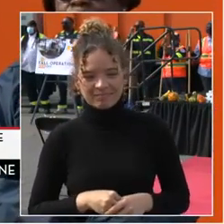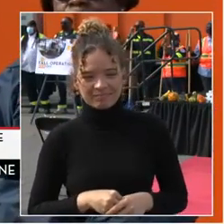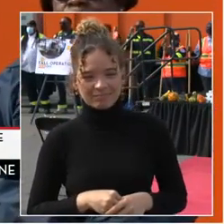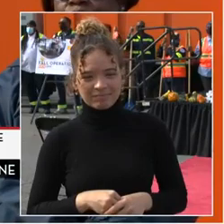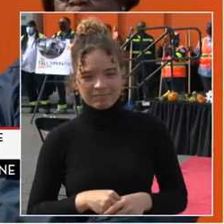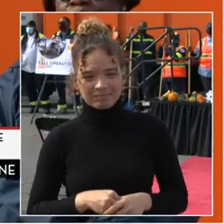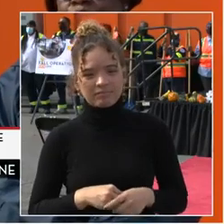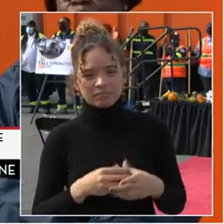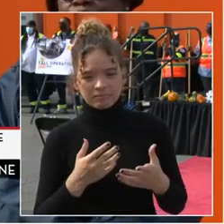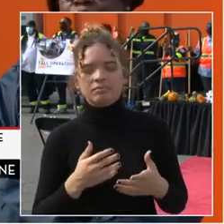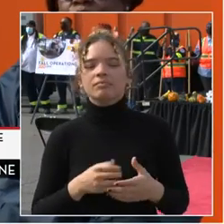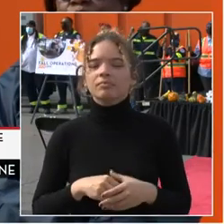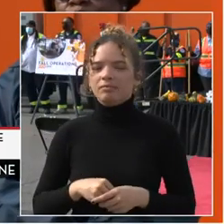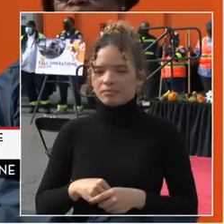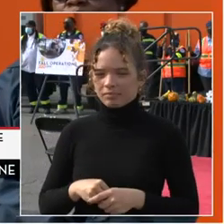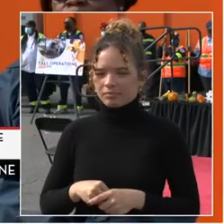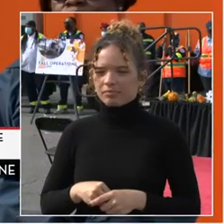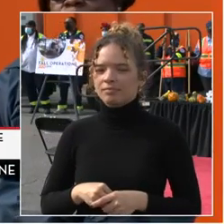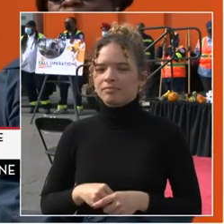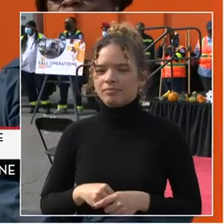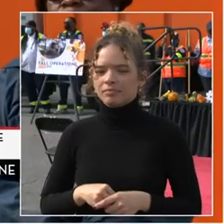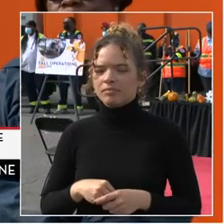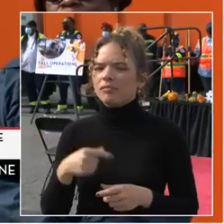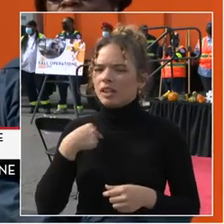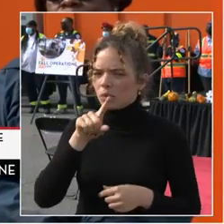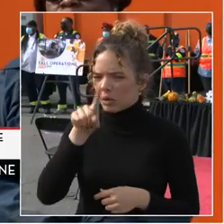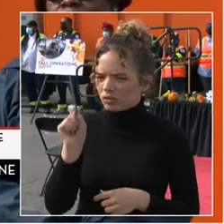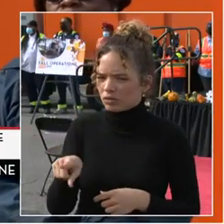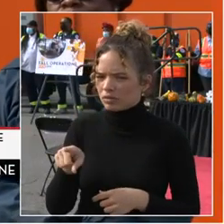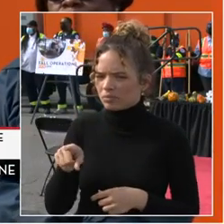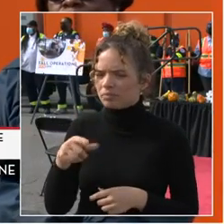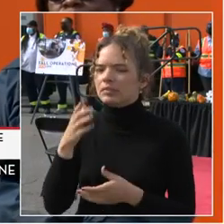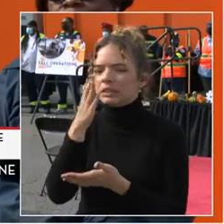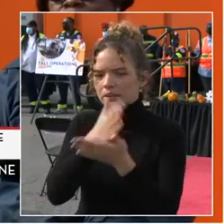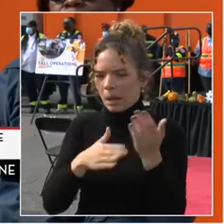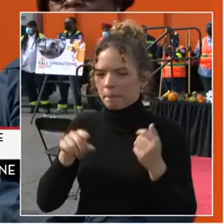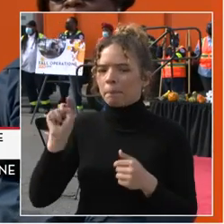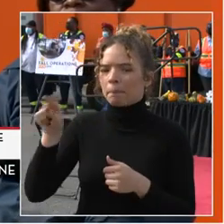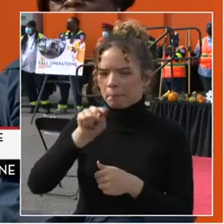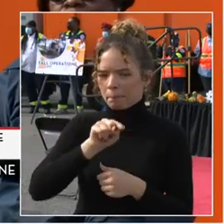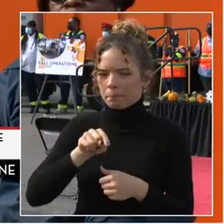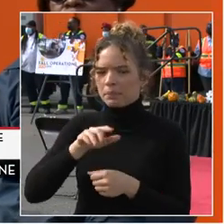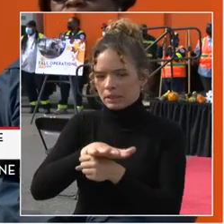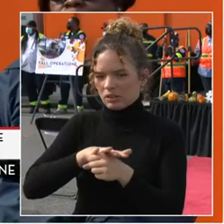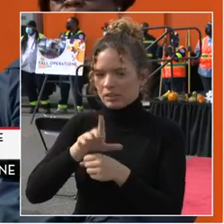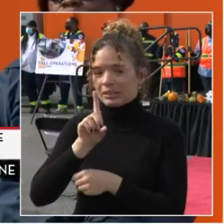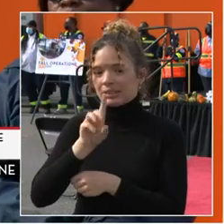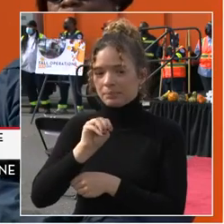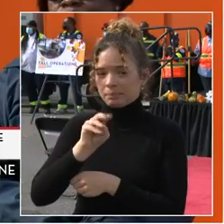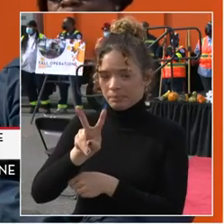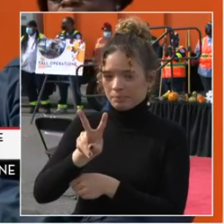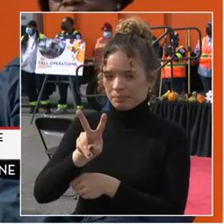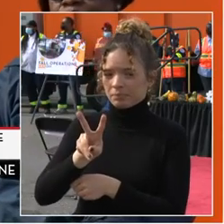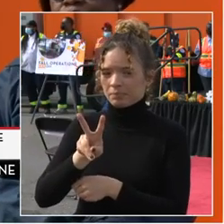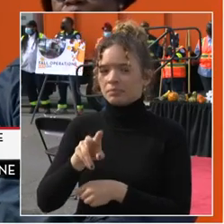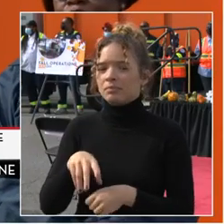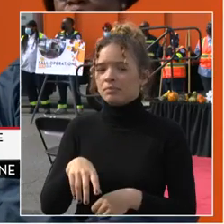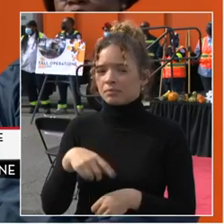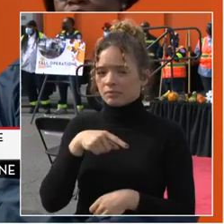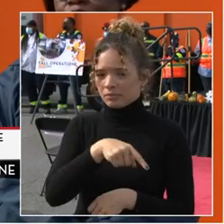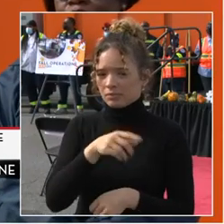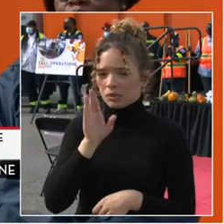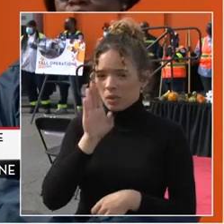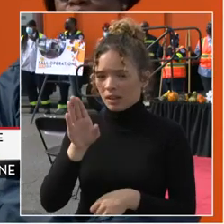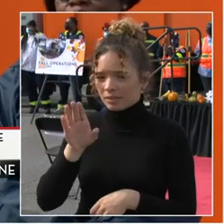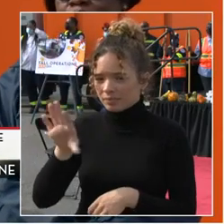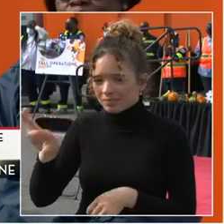of the jurisdictions around the DMV, they will fine people if they're not, putting the leaves in the place they're supposed to or cleaning them up. Does